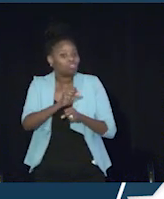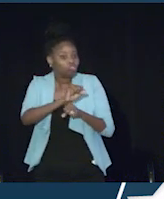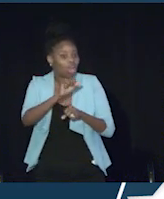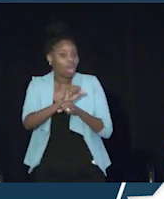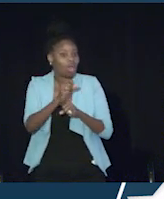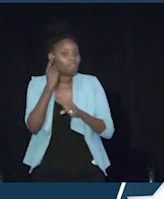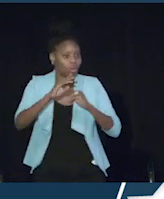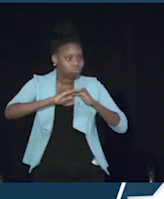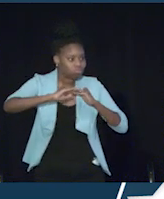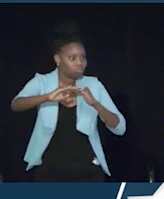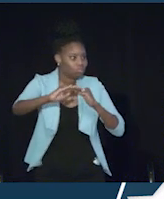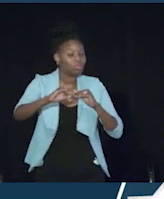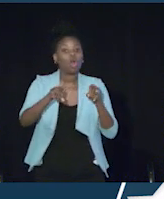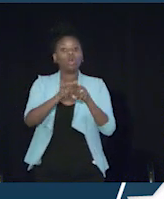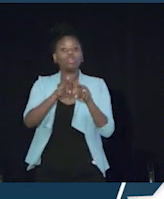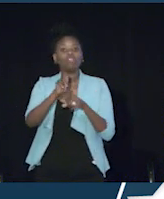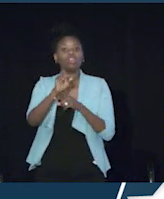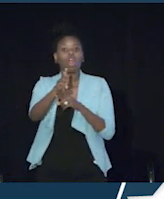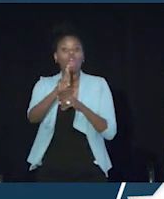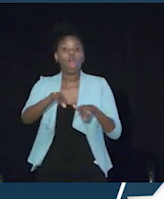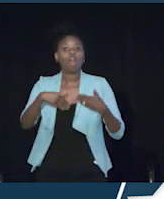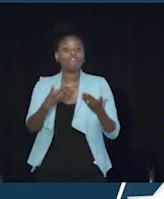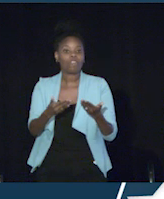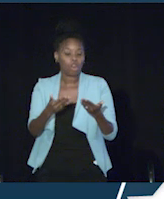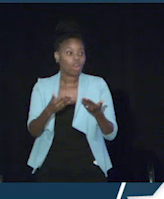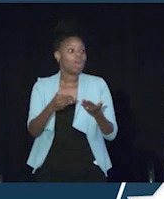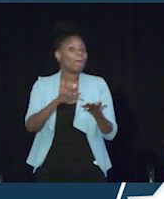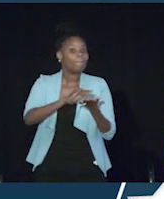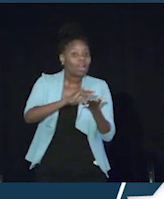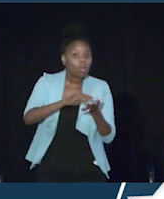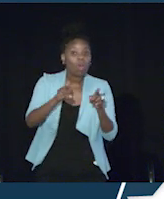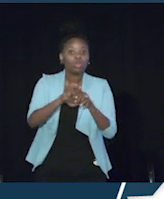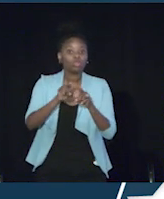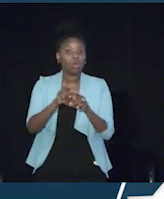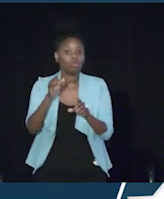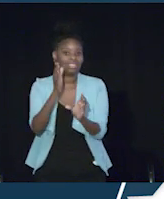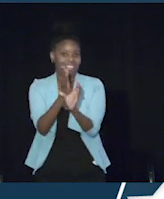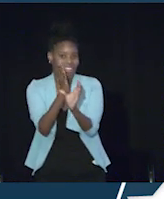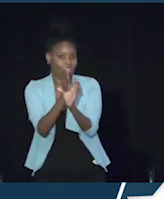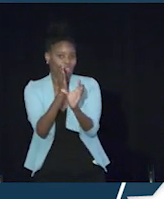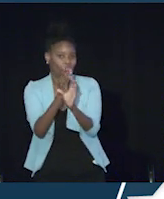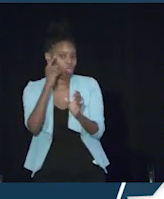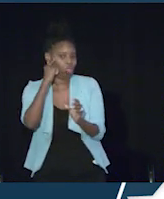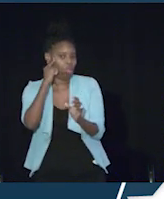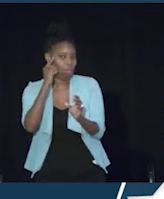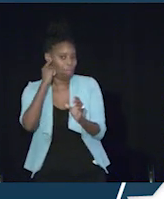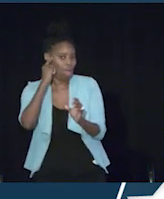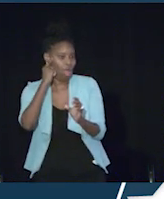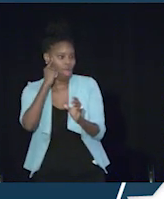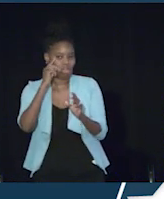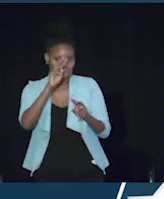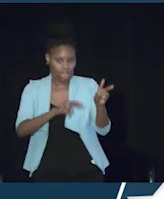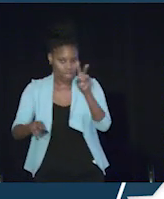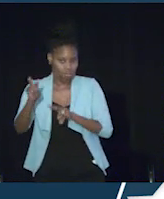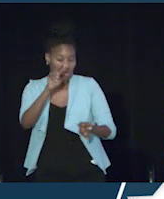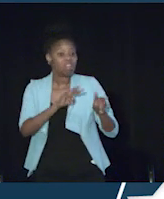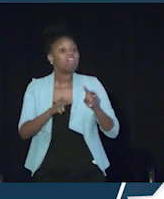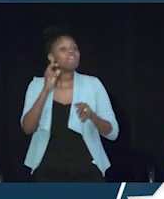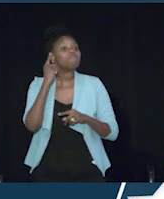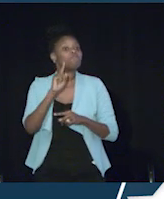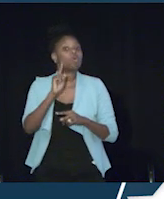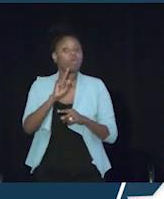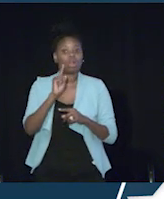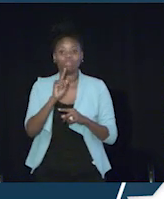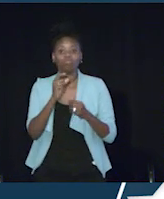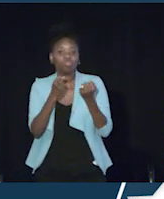Also, VR can offer medical and psychological assessment and time-limited medical or psychological treatment if that's